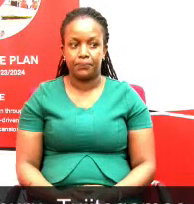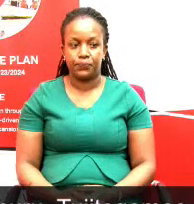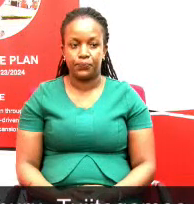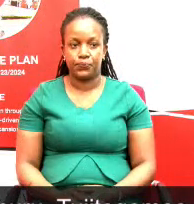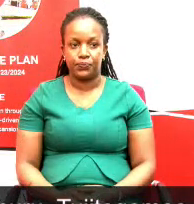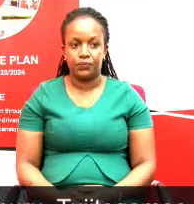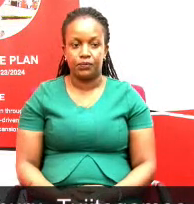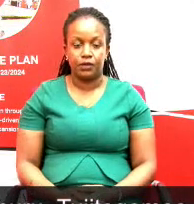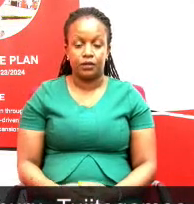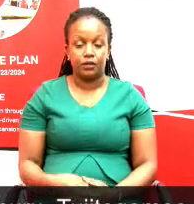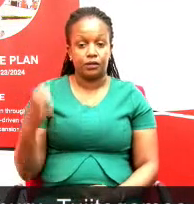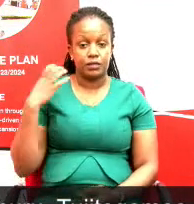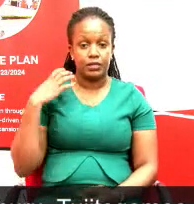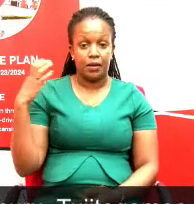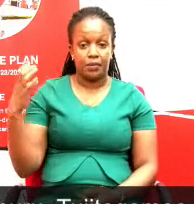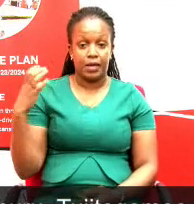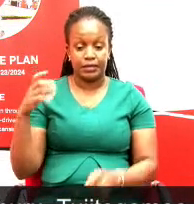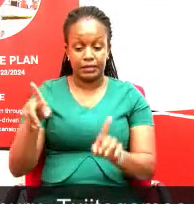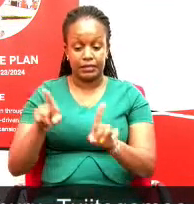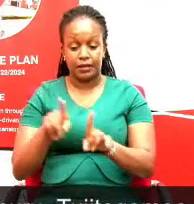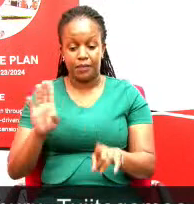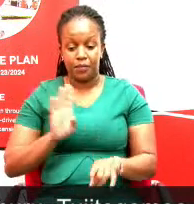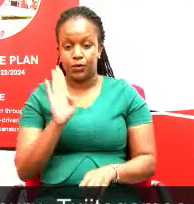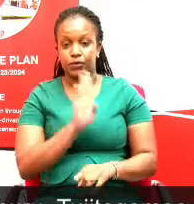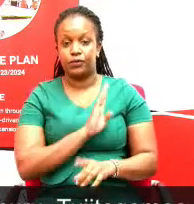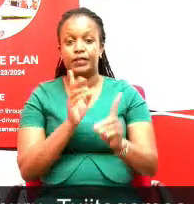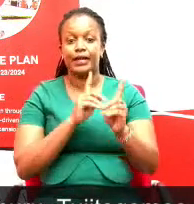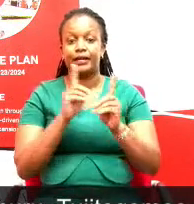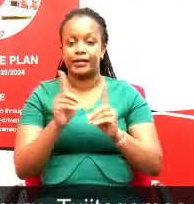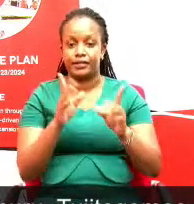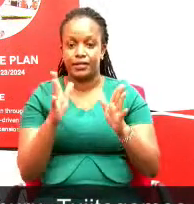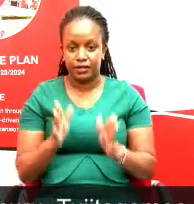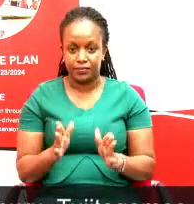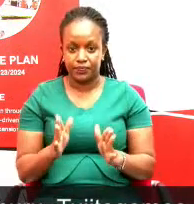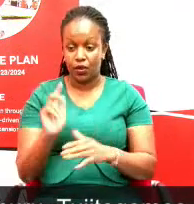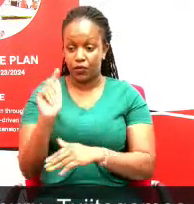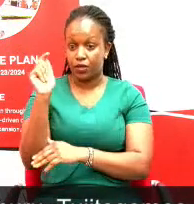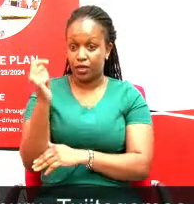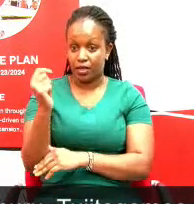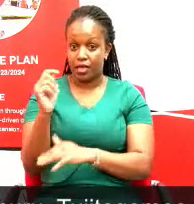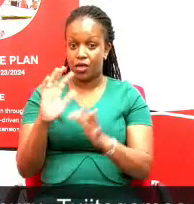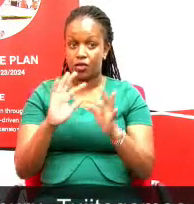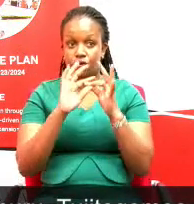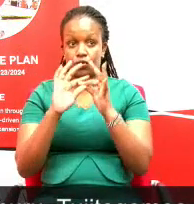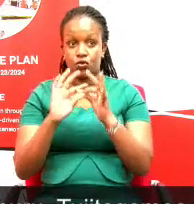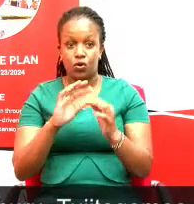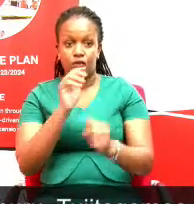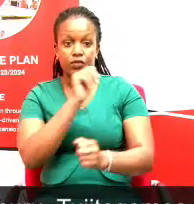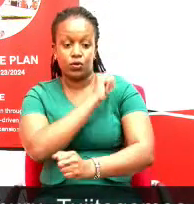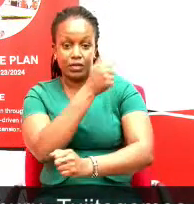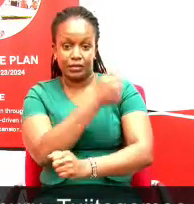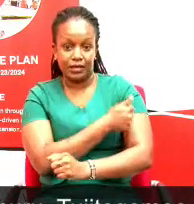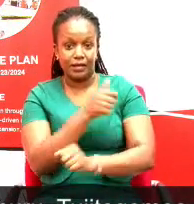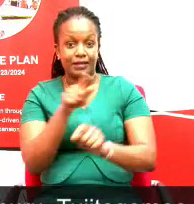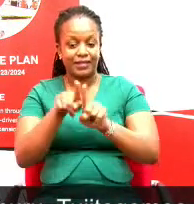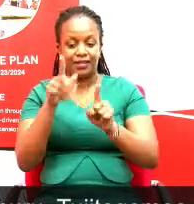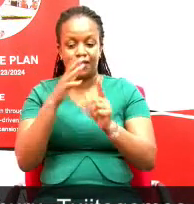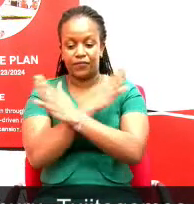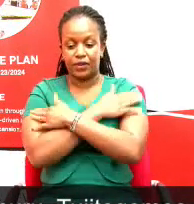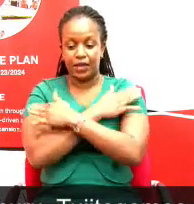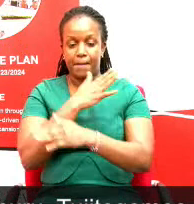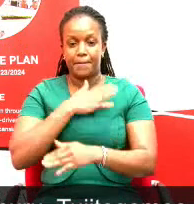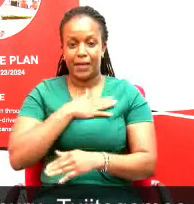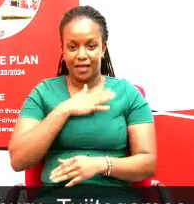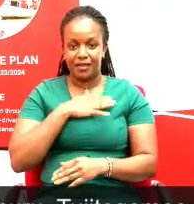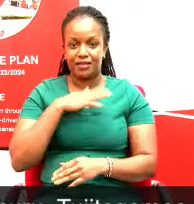the chairman and board directors of Kenya Revenue Authority, and my friend Dr. Francis